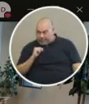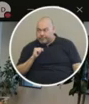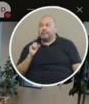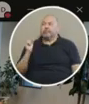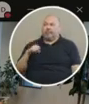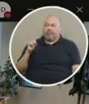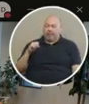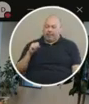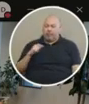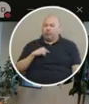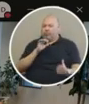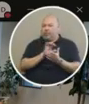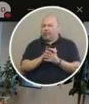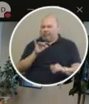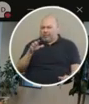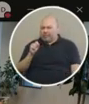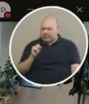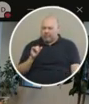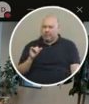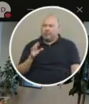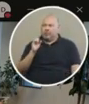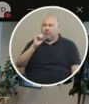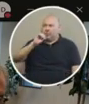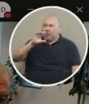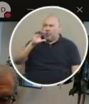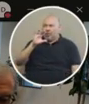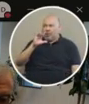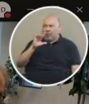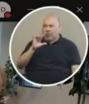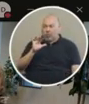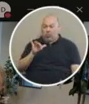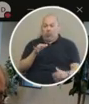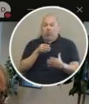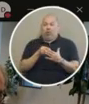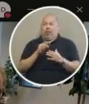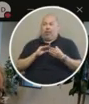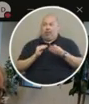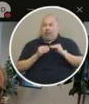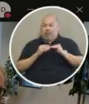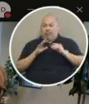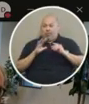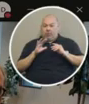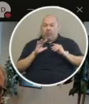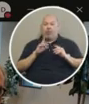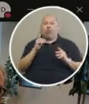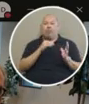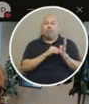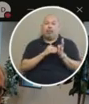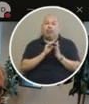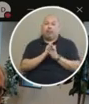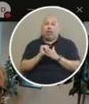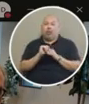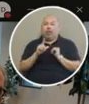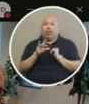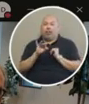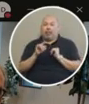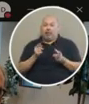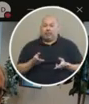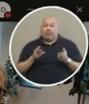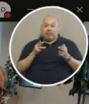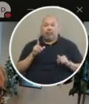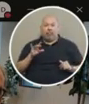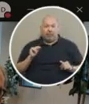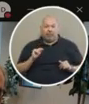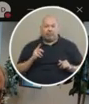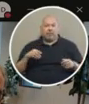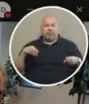Yes, sir. We believe so. Okay. So where was that number of 100,000? So is the $1 million for the LIFT fund. We believe that's being matched